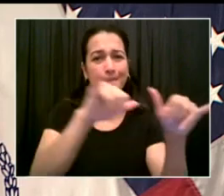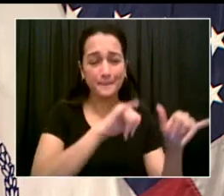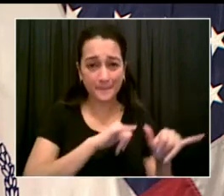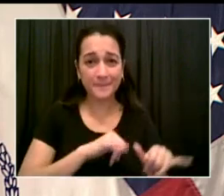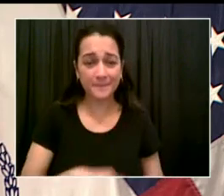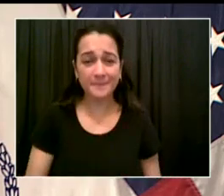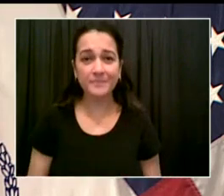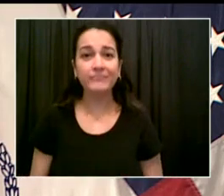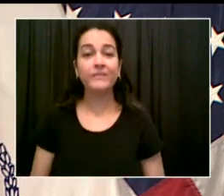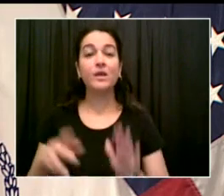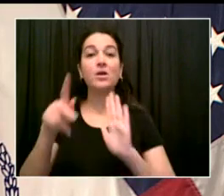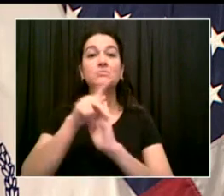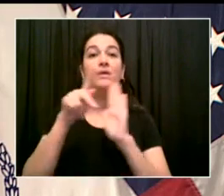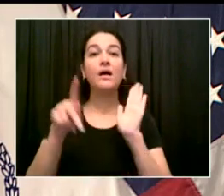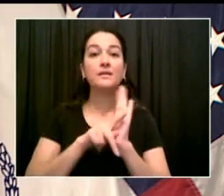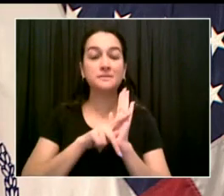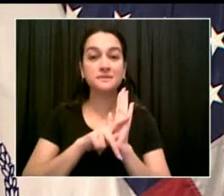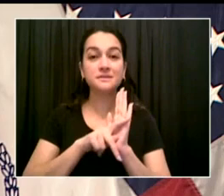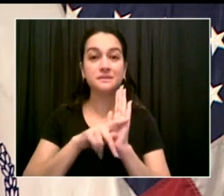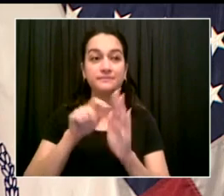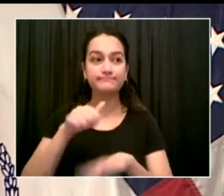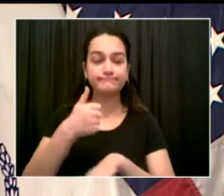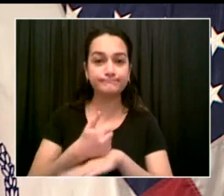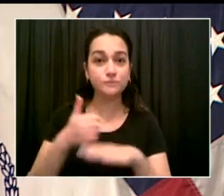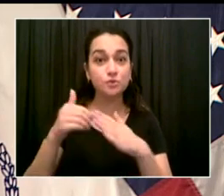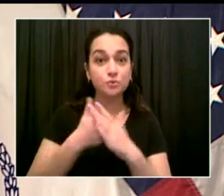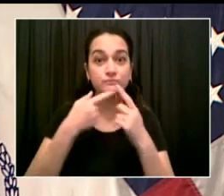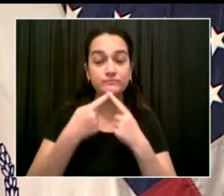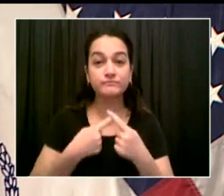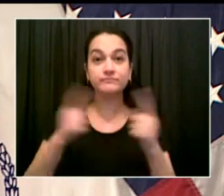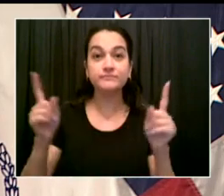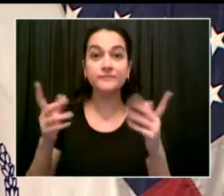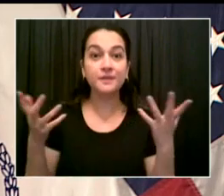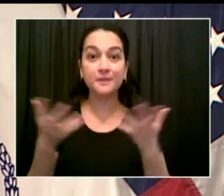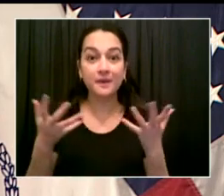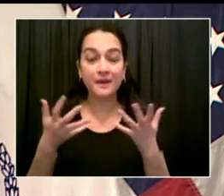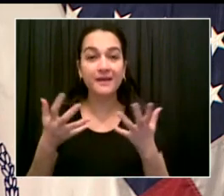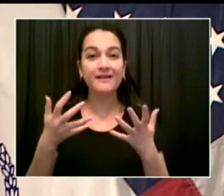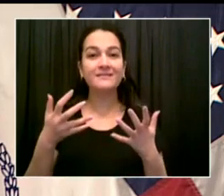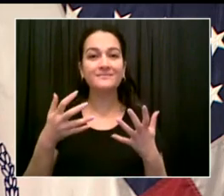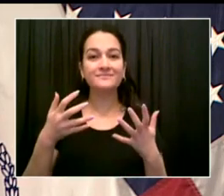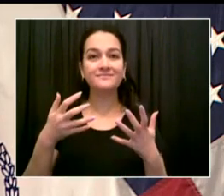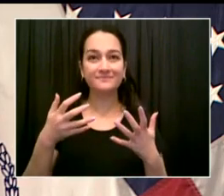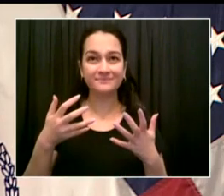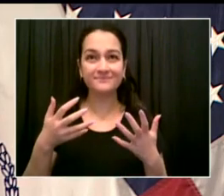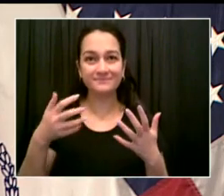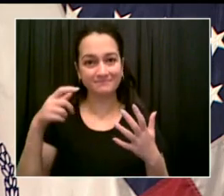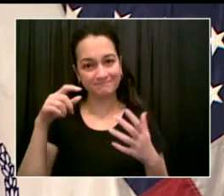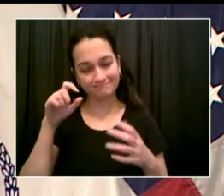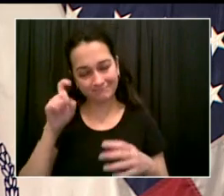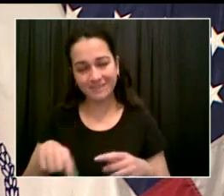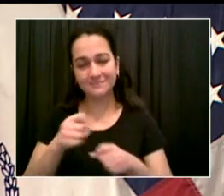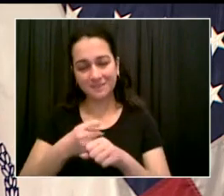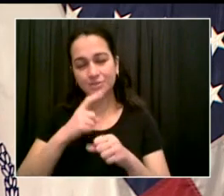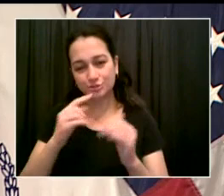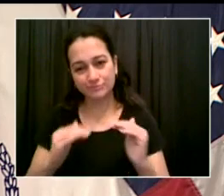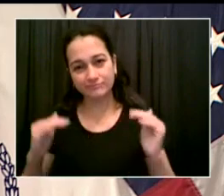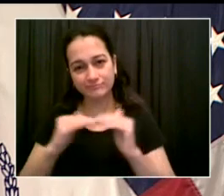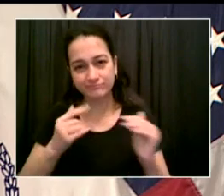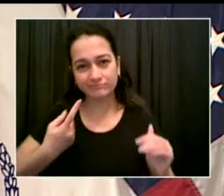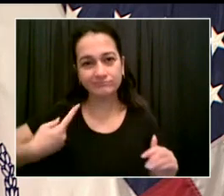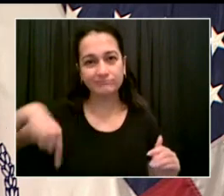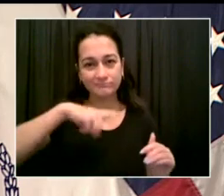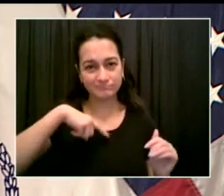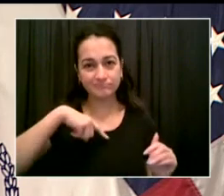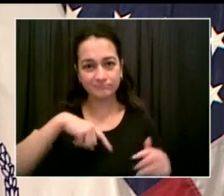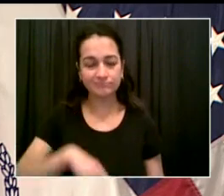in so many cases, fed disinformation and also have reason to have tough questions and reason for distrust. The way to cut through